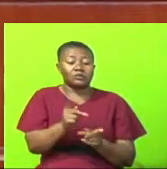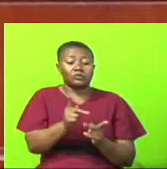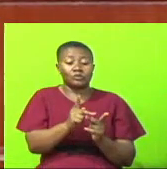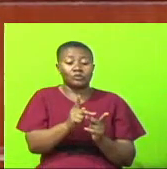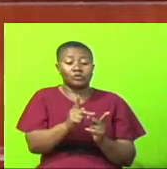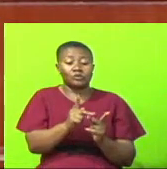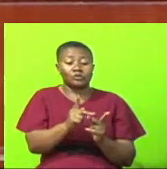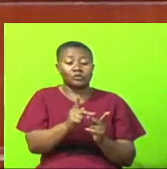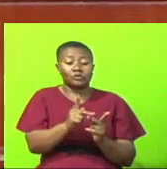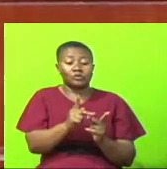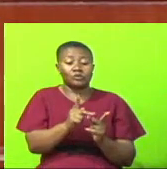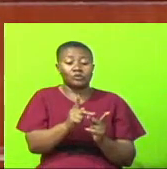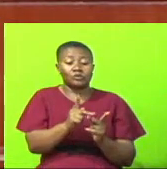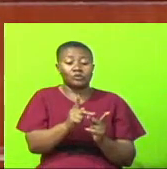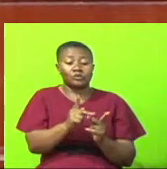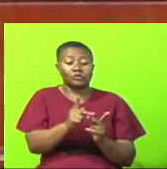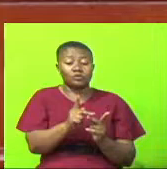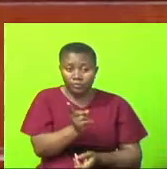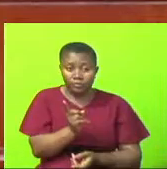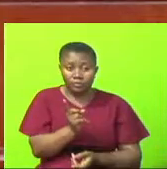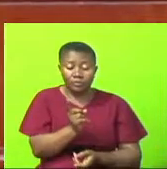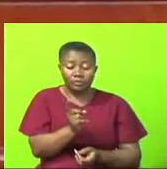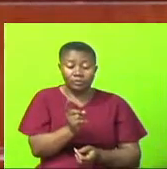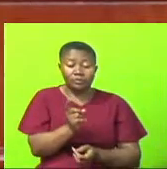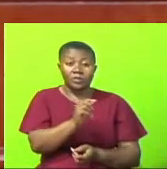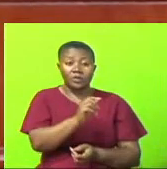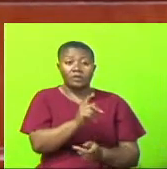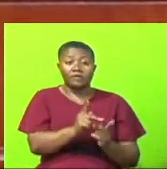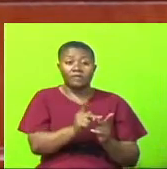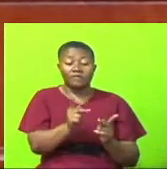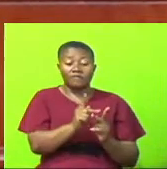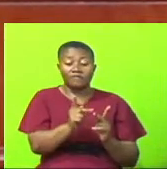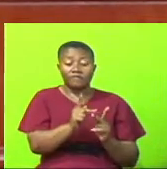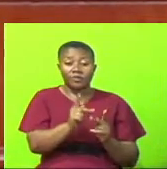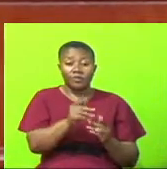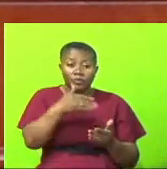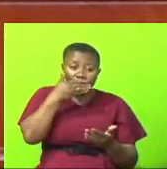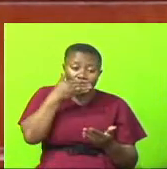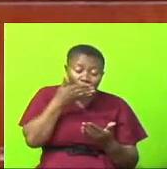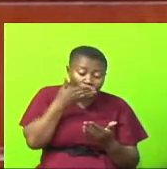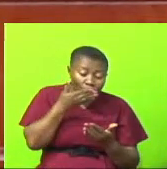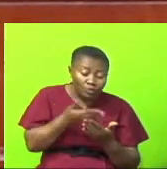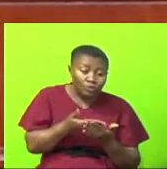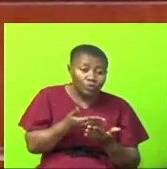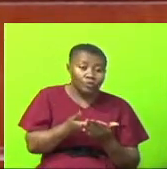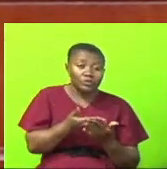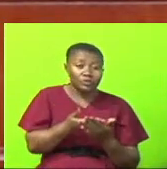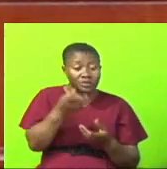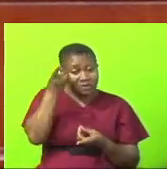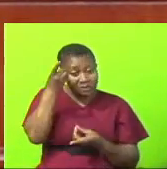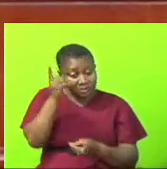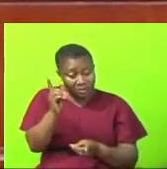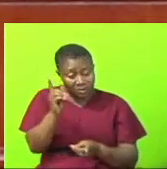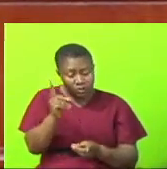you a very well thought out ruling, so that